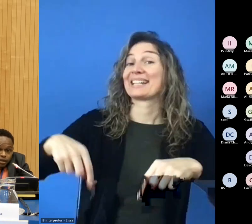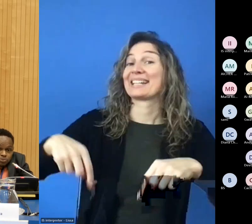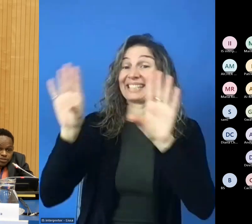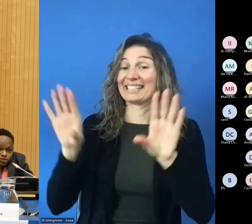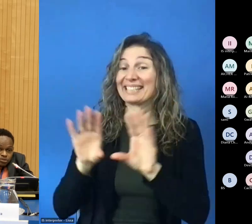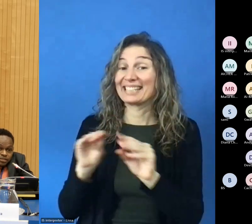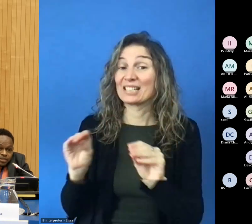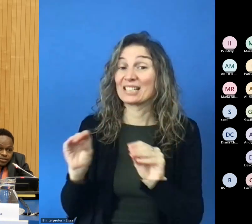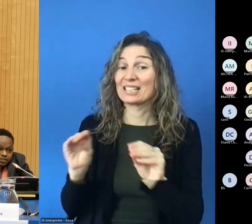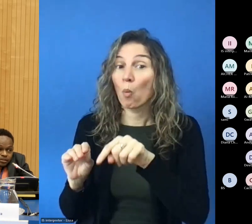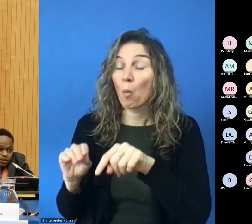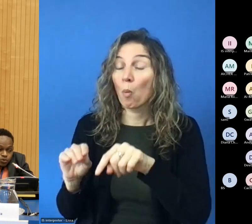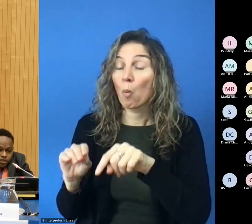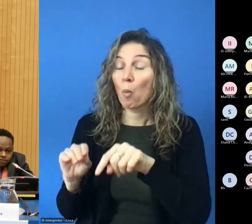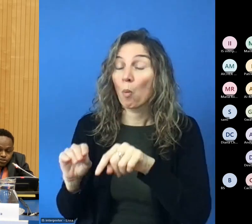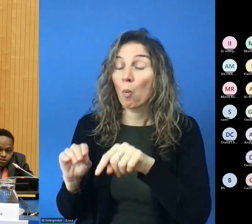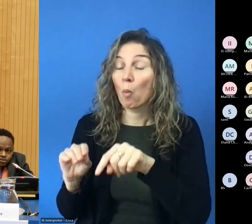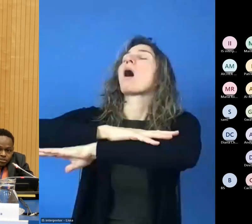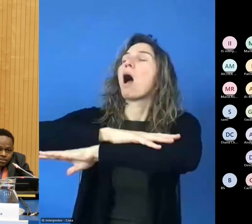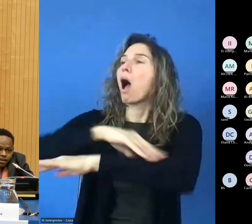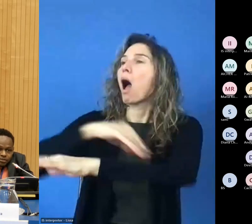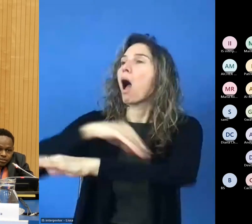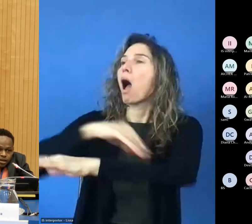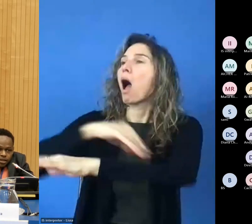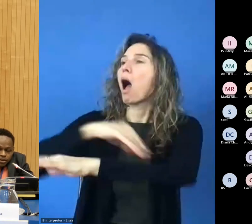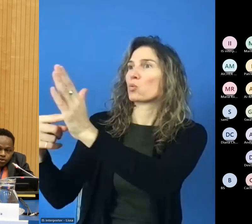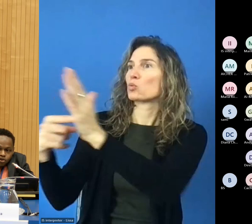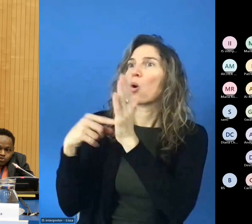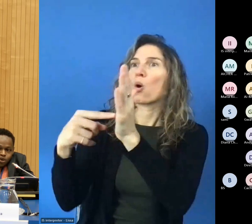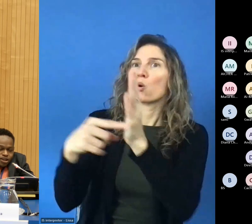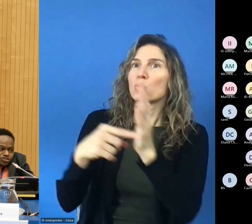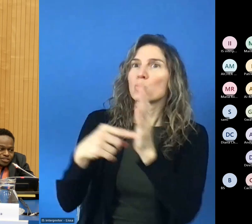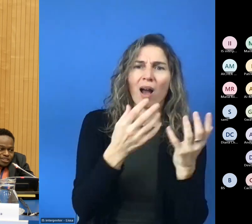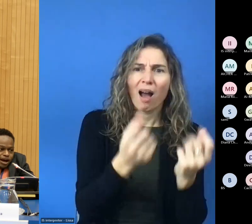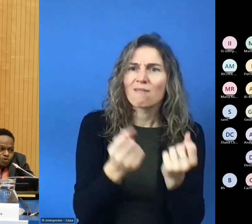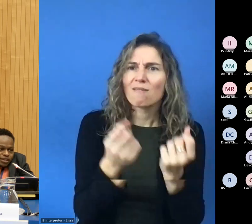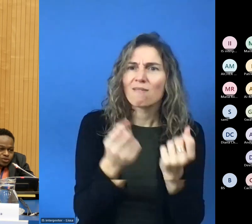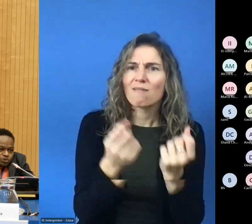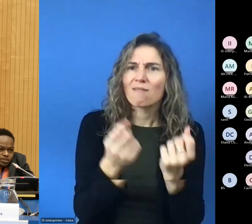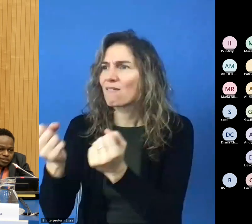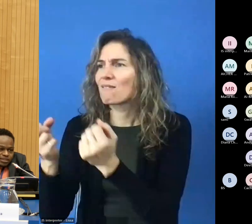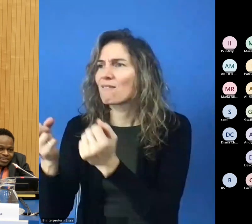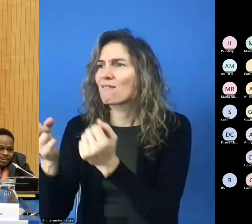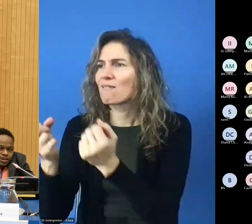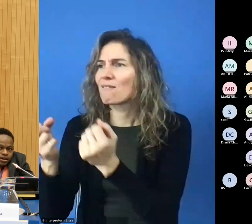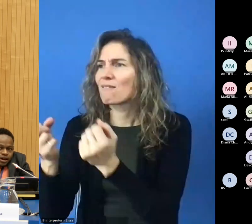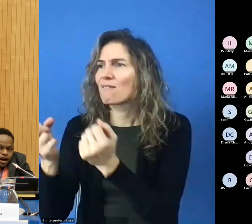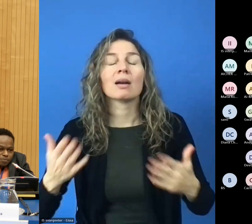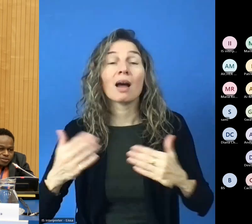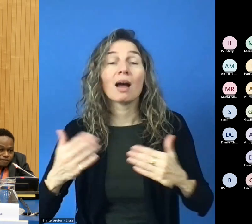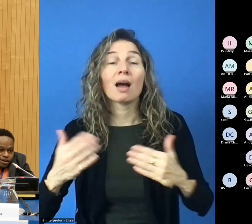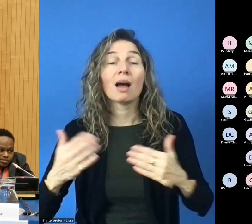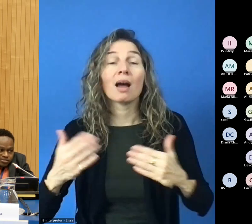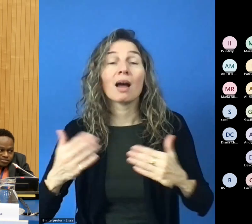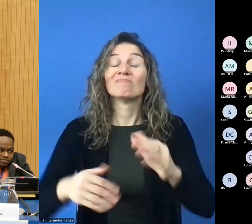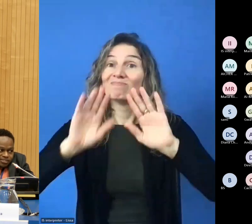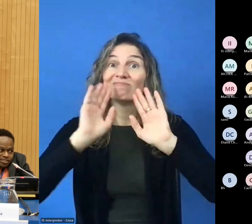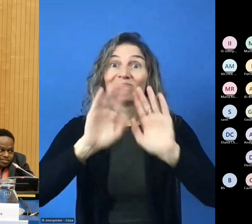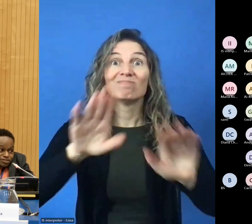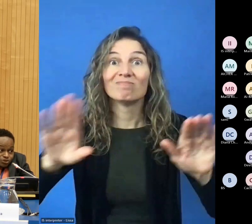have helped us to see that we have solutions. And the call to action is, how can we